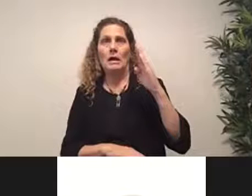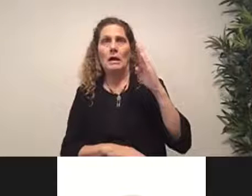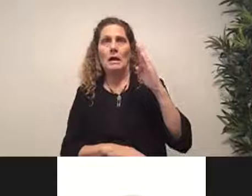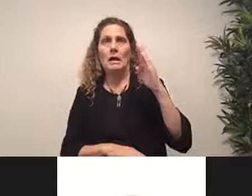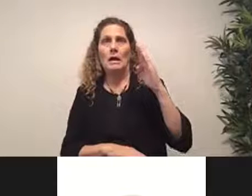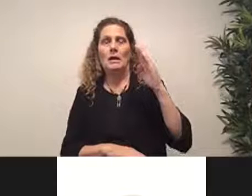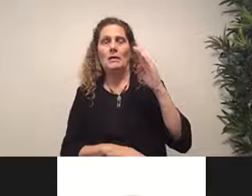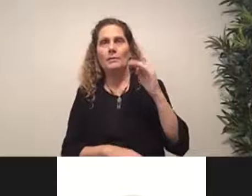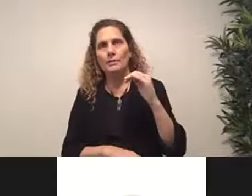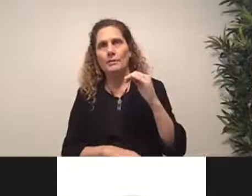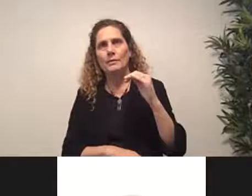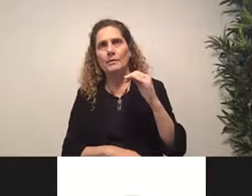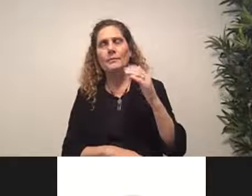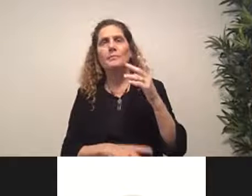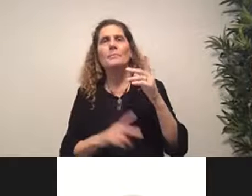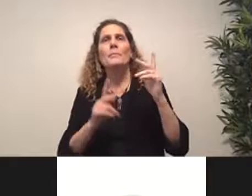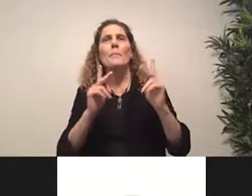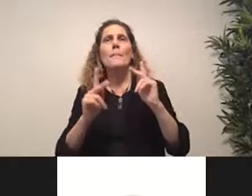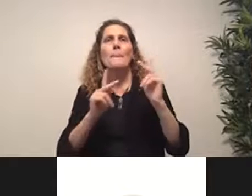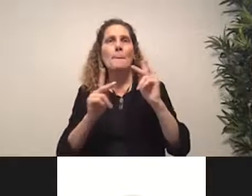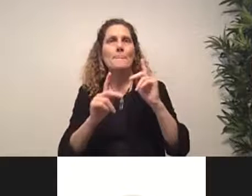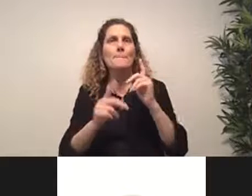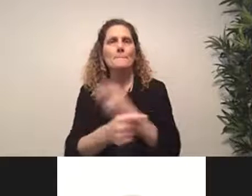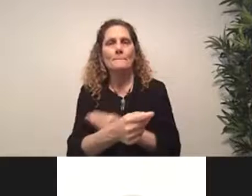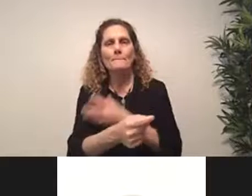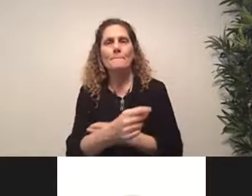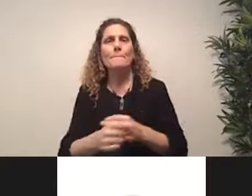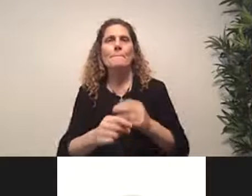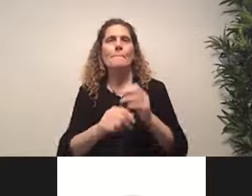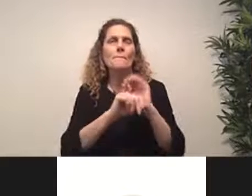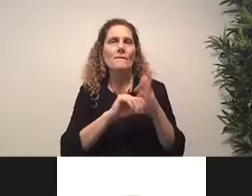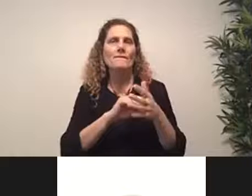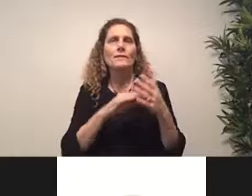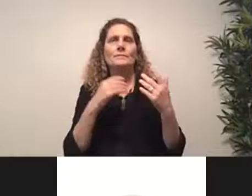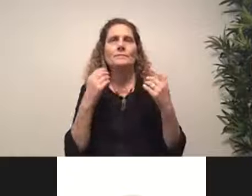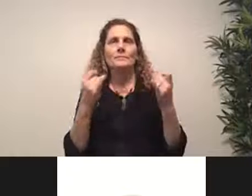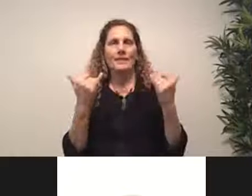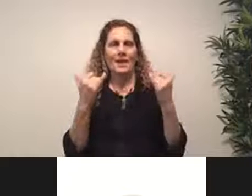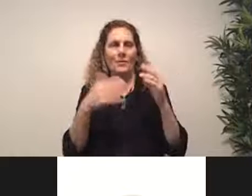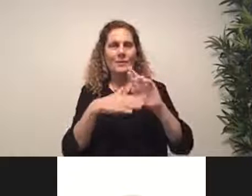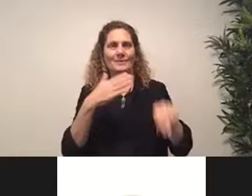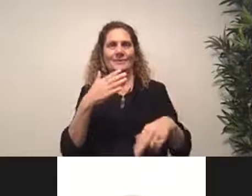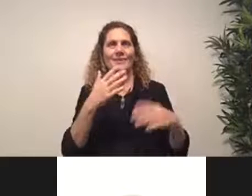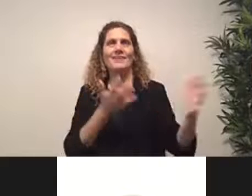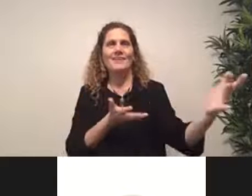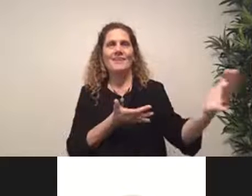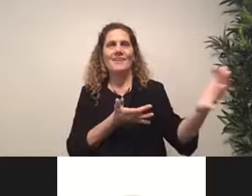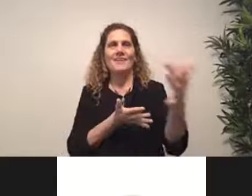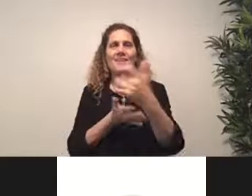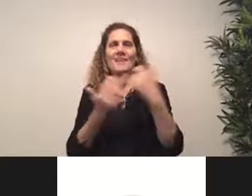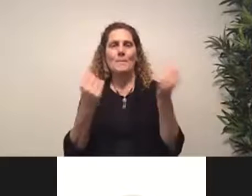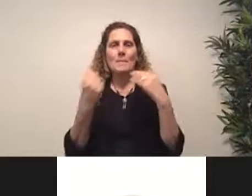lab result back, does hinder our ability to look at the trends more specifically and more